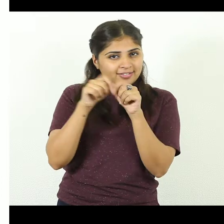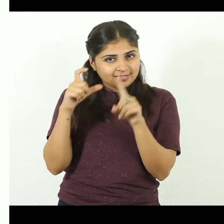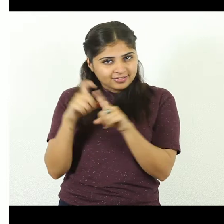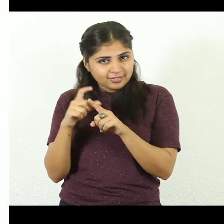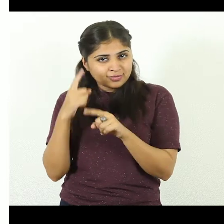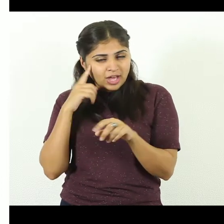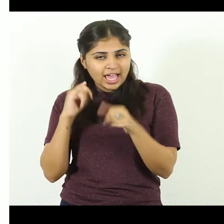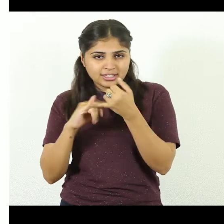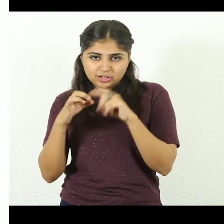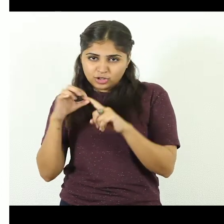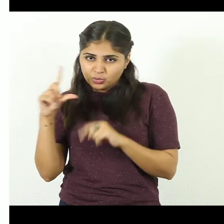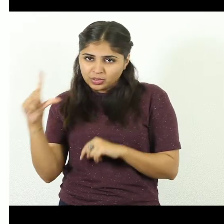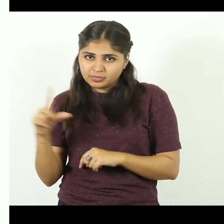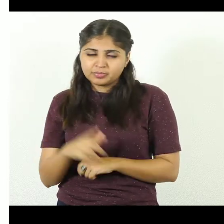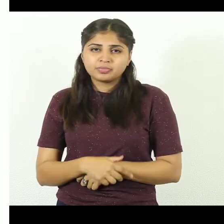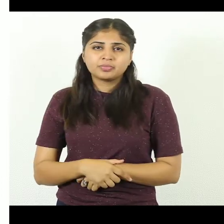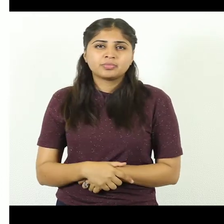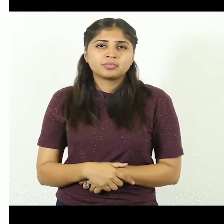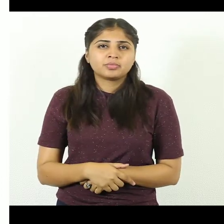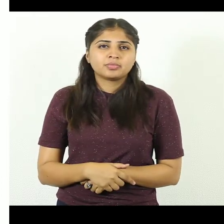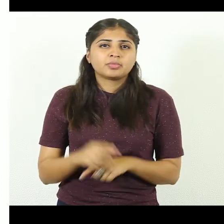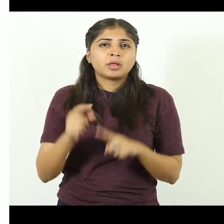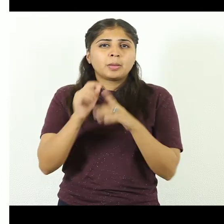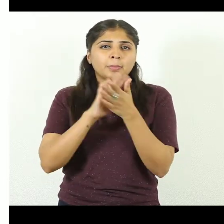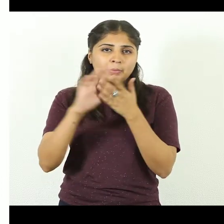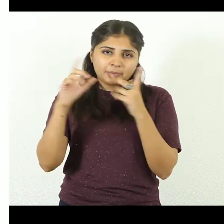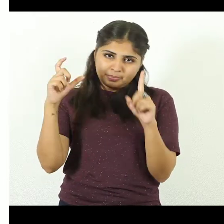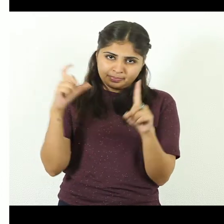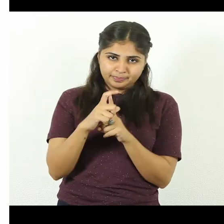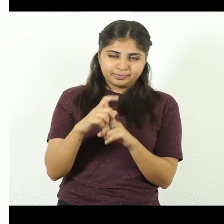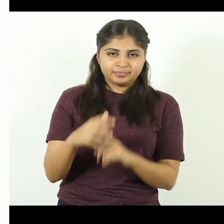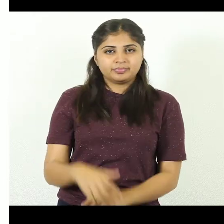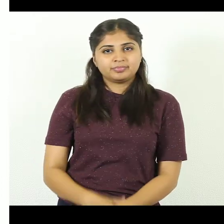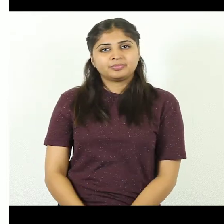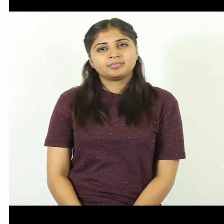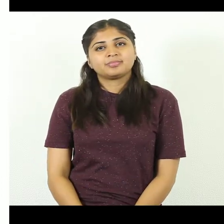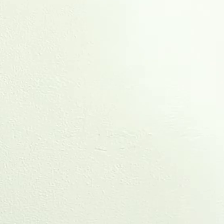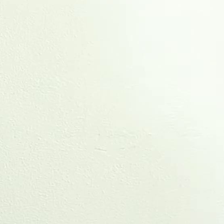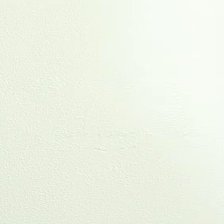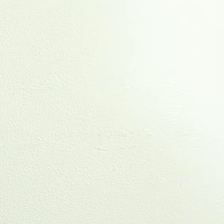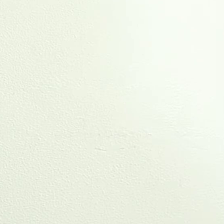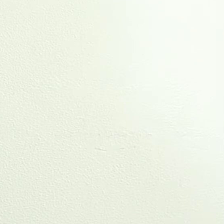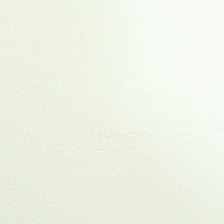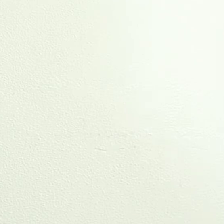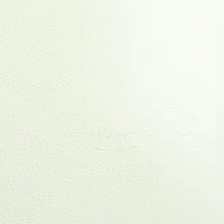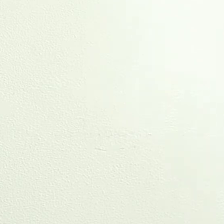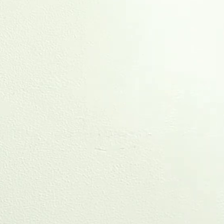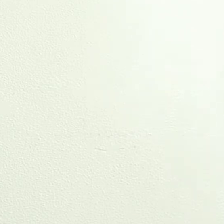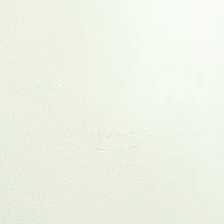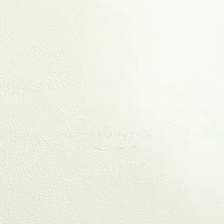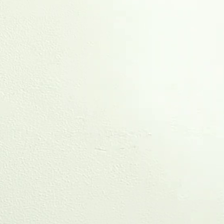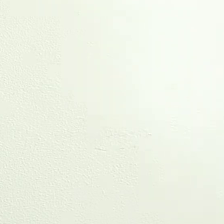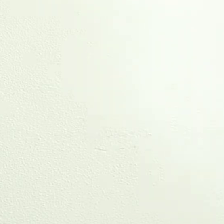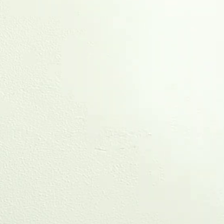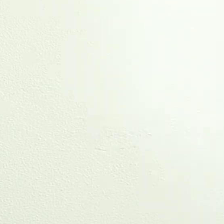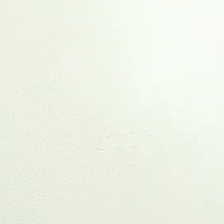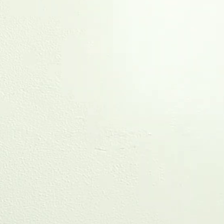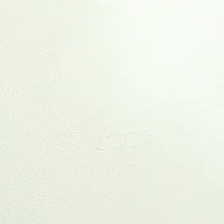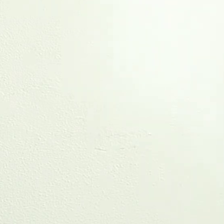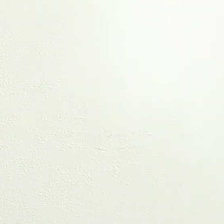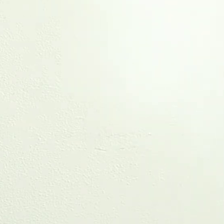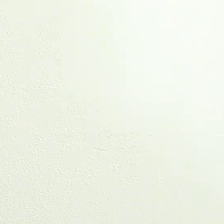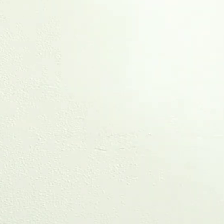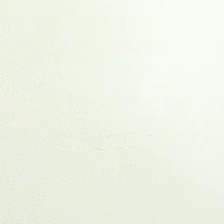SQL York, Navigat for MySQL, PHP MyAdmin.